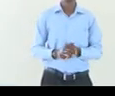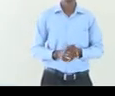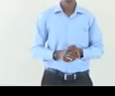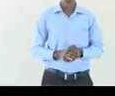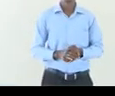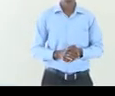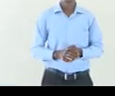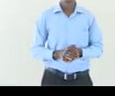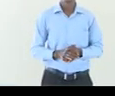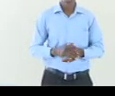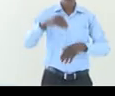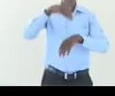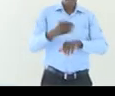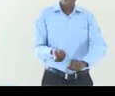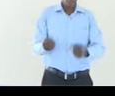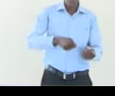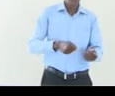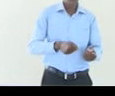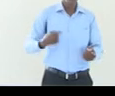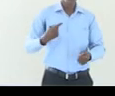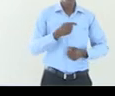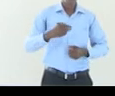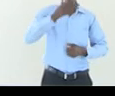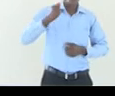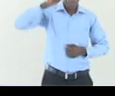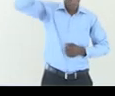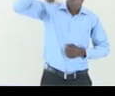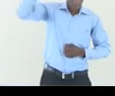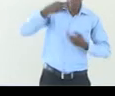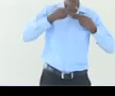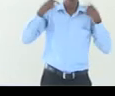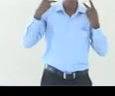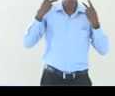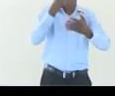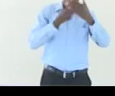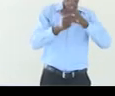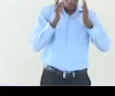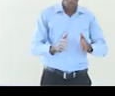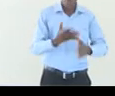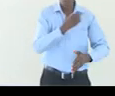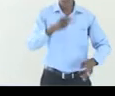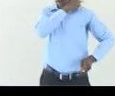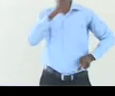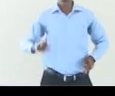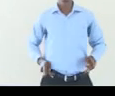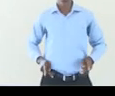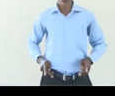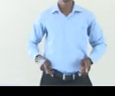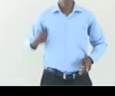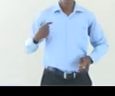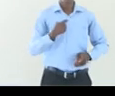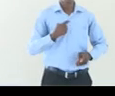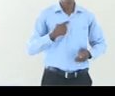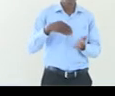away from our prophetic mission, which is to live out and proclaim God's undiluted message, like Jeremiah